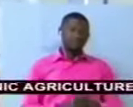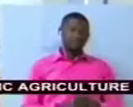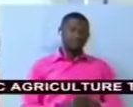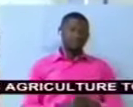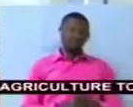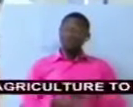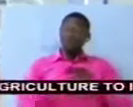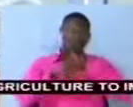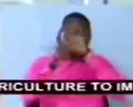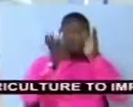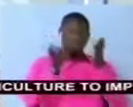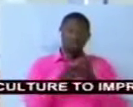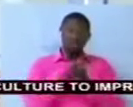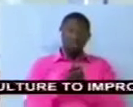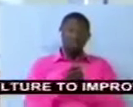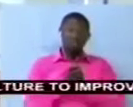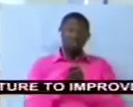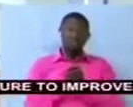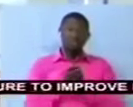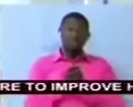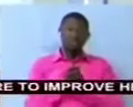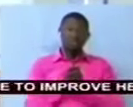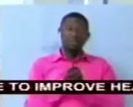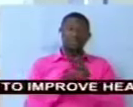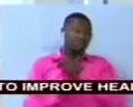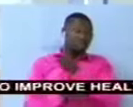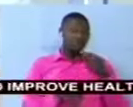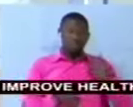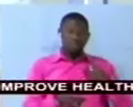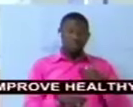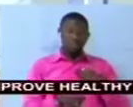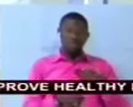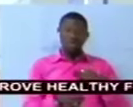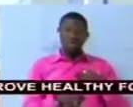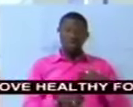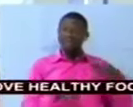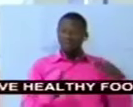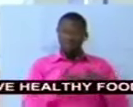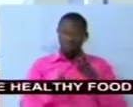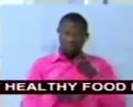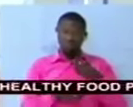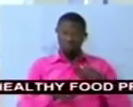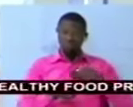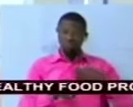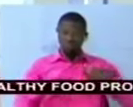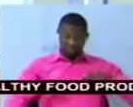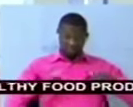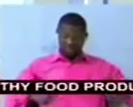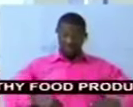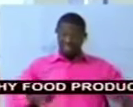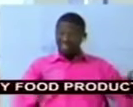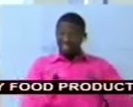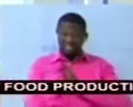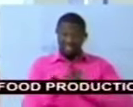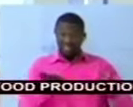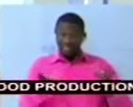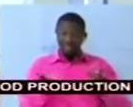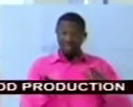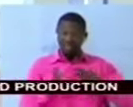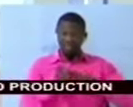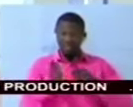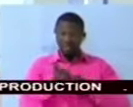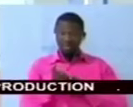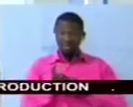that all these people were complicit in forcing you into nudity. Bon yow li nga wax ni moy ne ñi nga lim